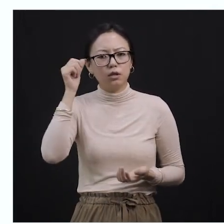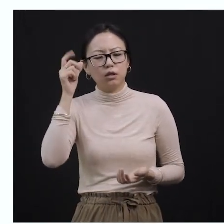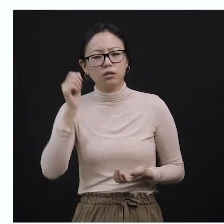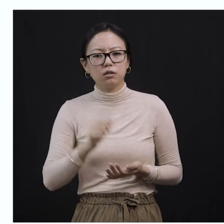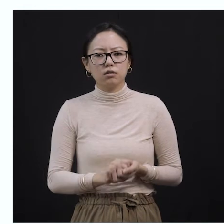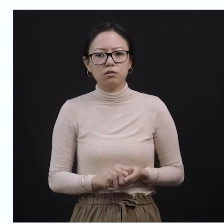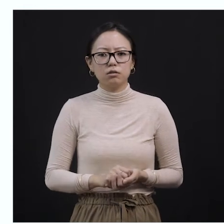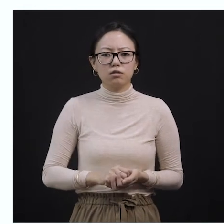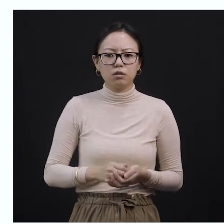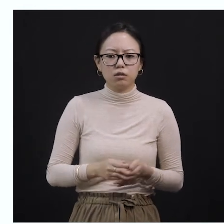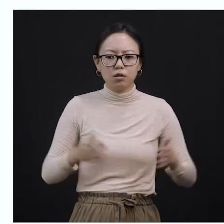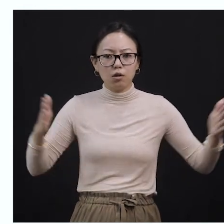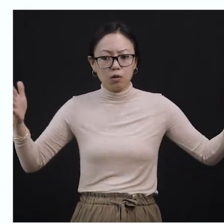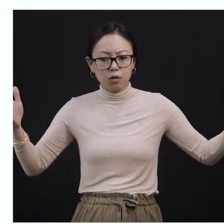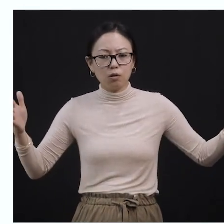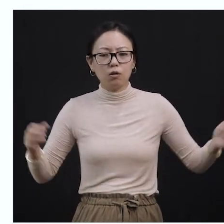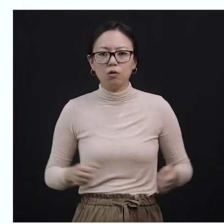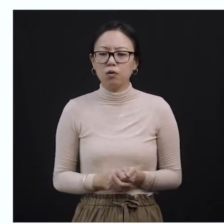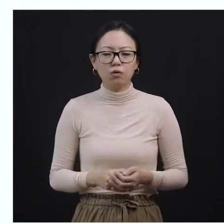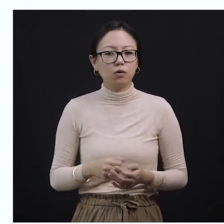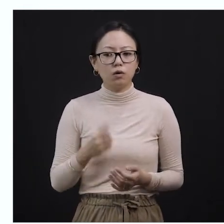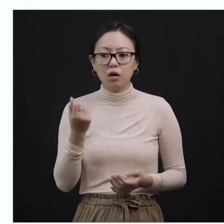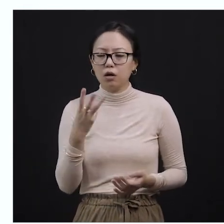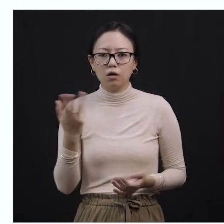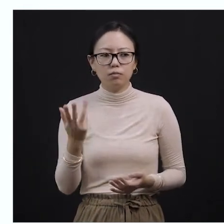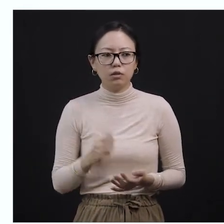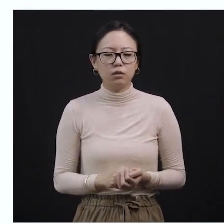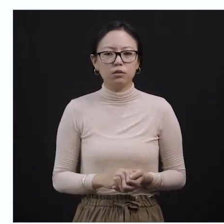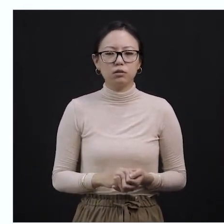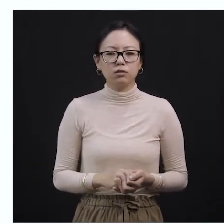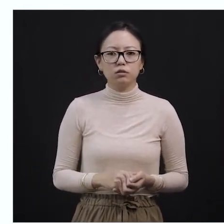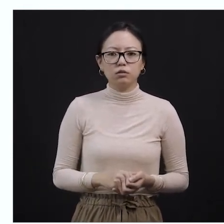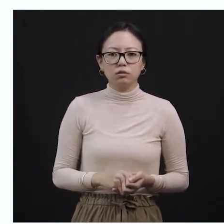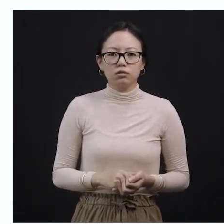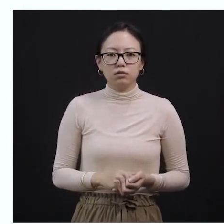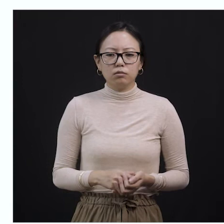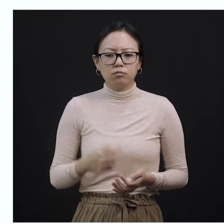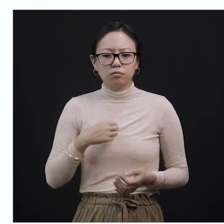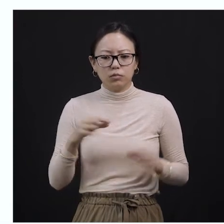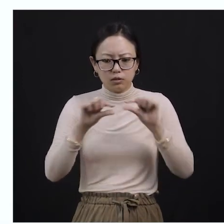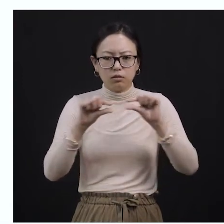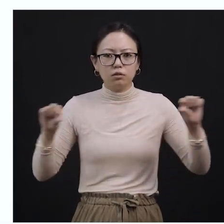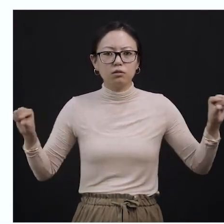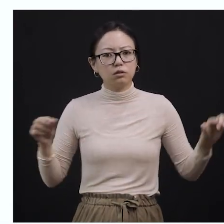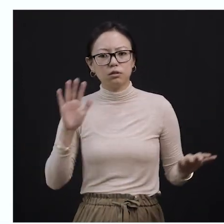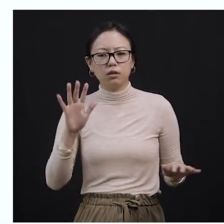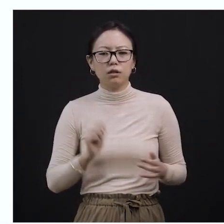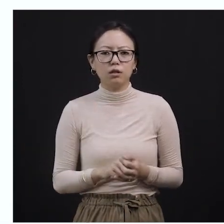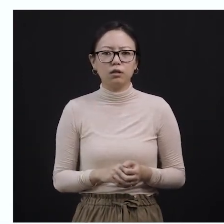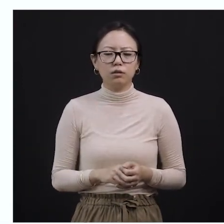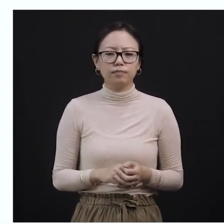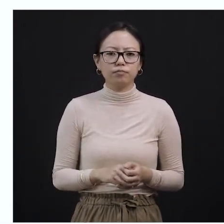hand with a scale and know the length of this pointer. All right, children? So,